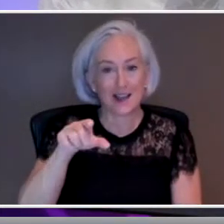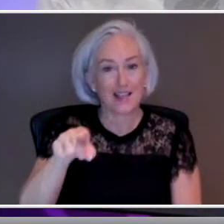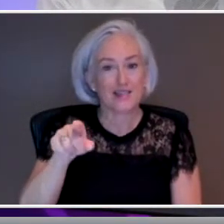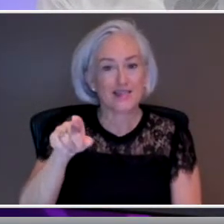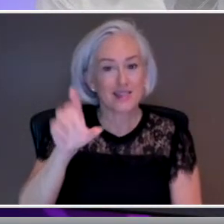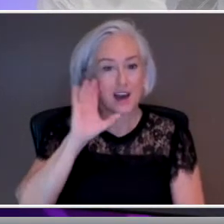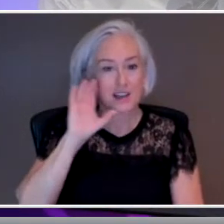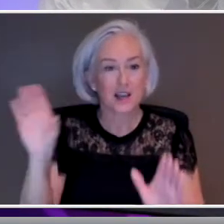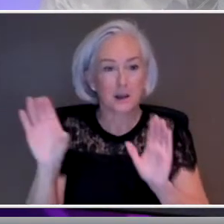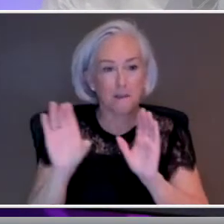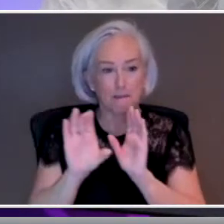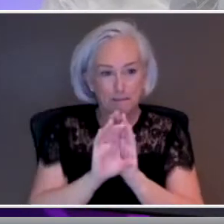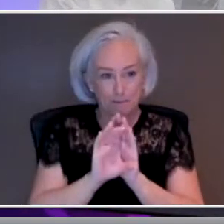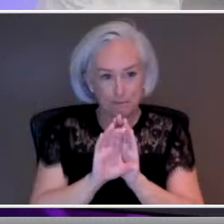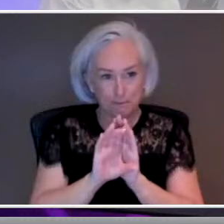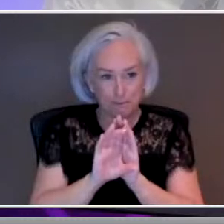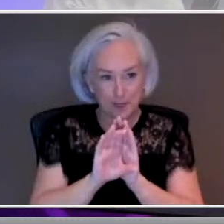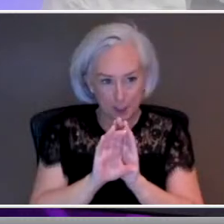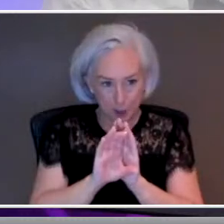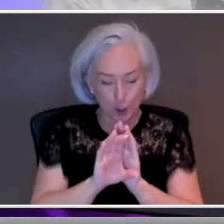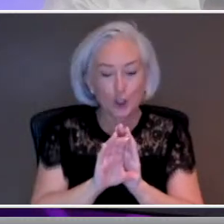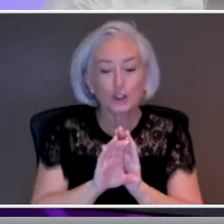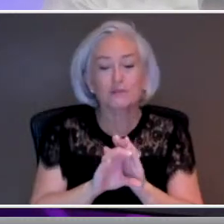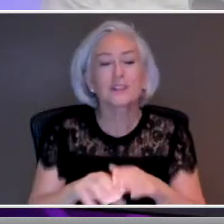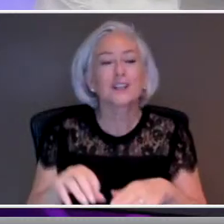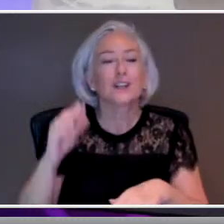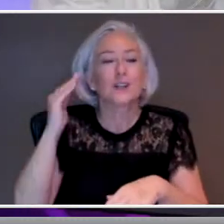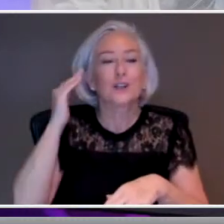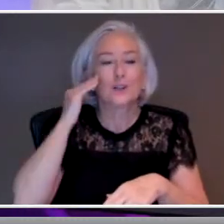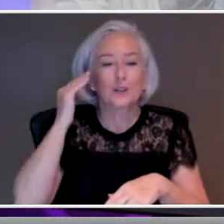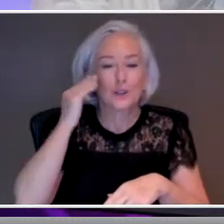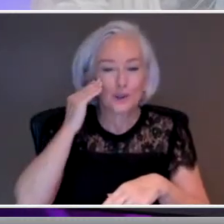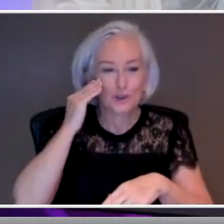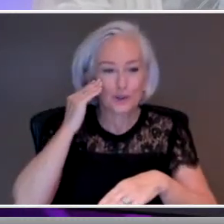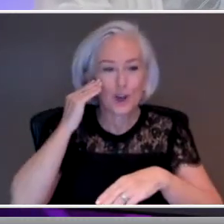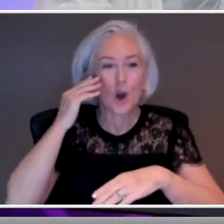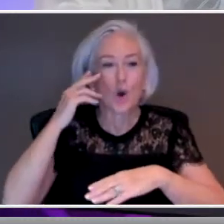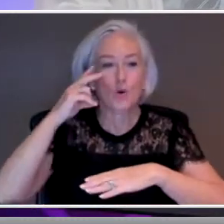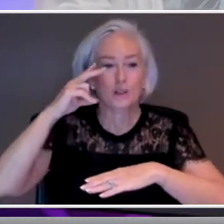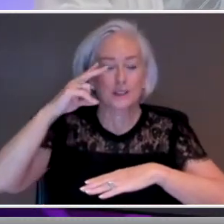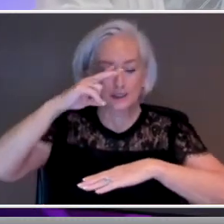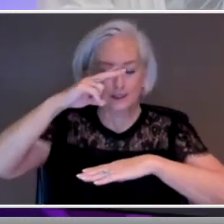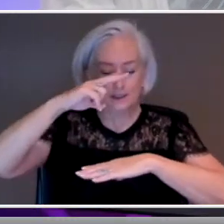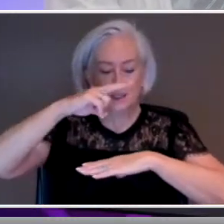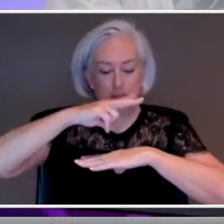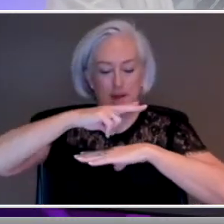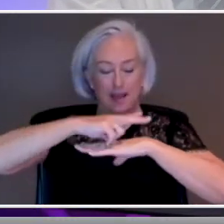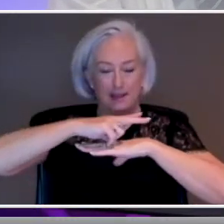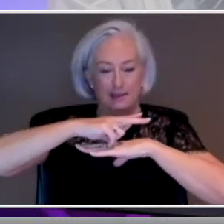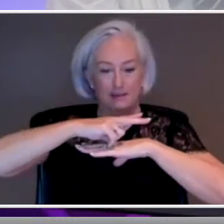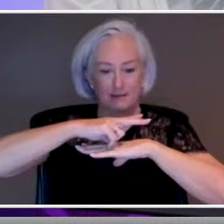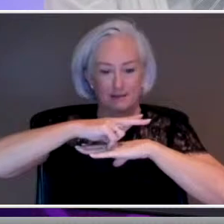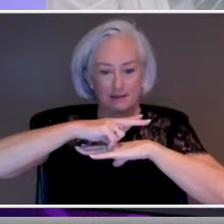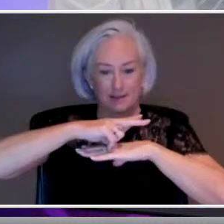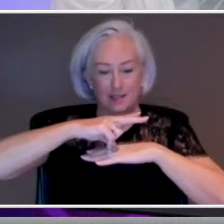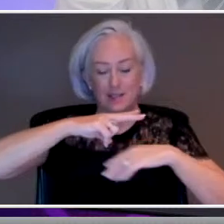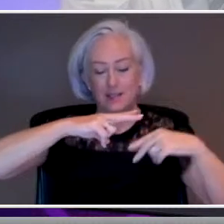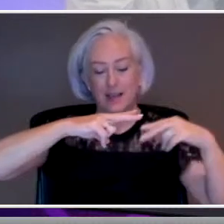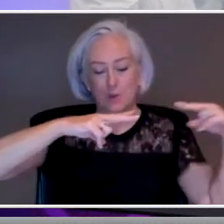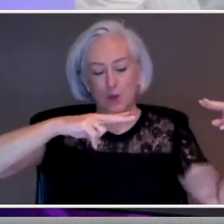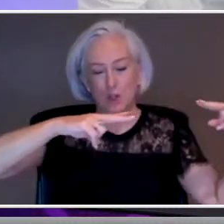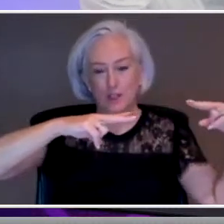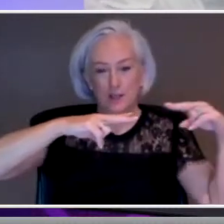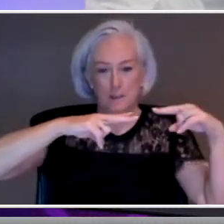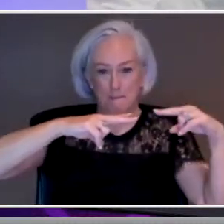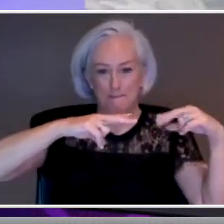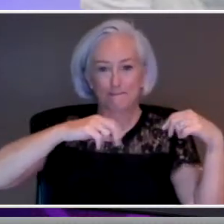when the magician has their assistant and they cut them in half, and we're standing and looking up into the body. So where is, excuse my not knowing this, but where's the prostate you here?